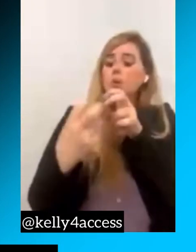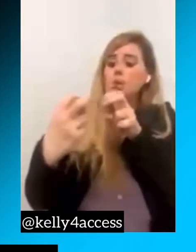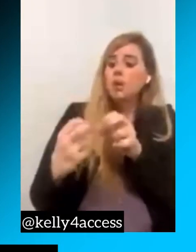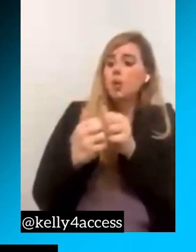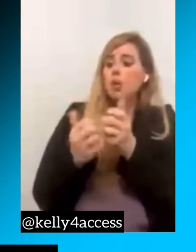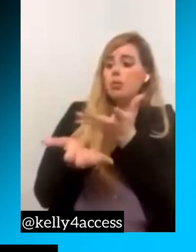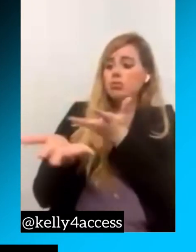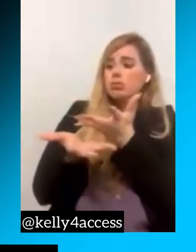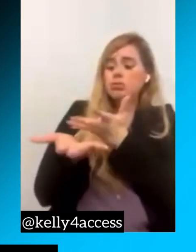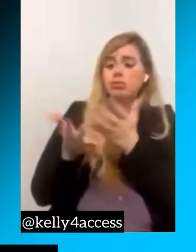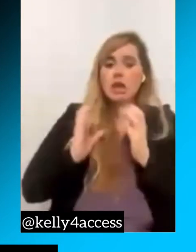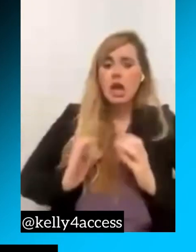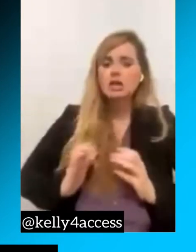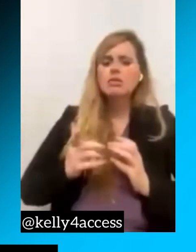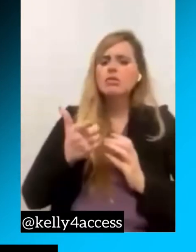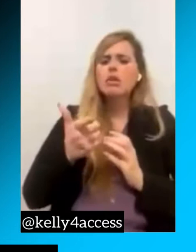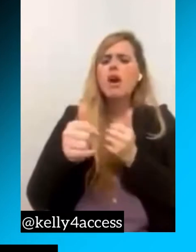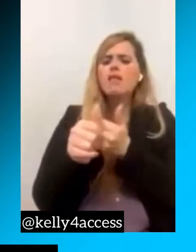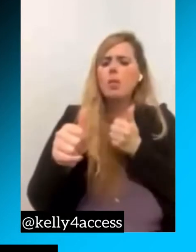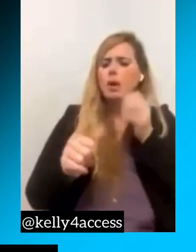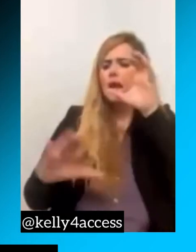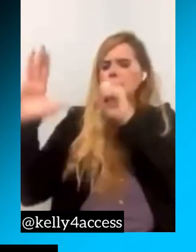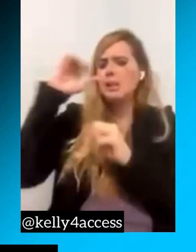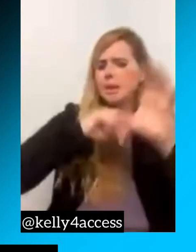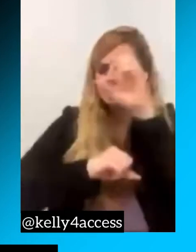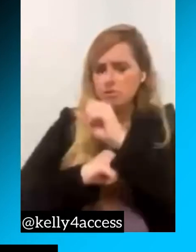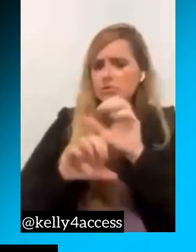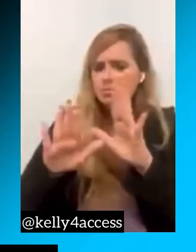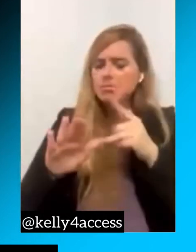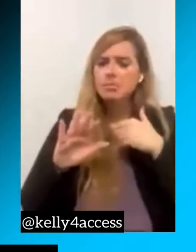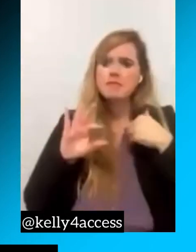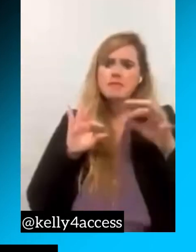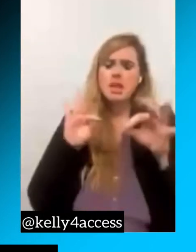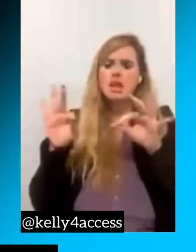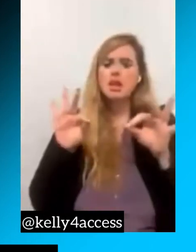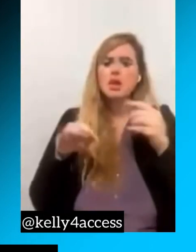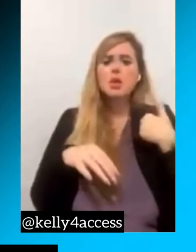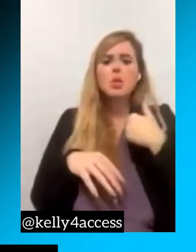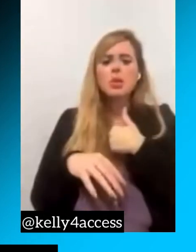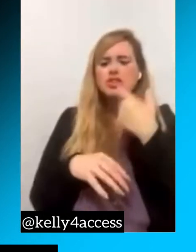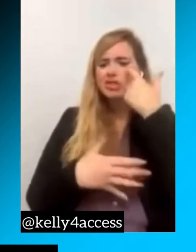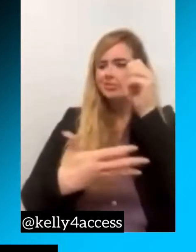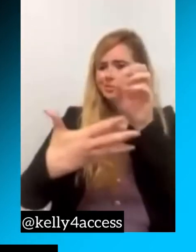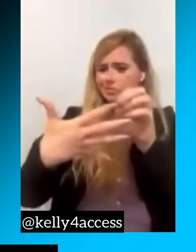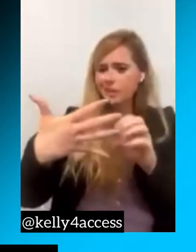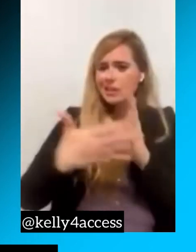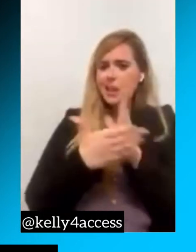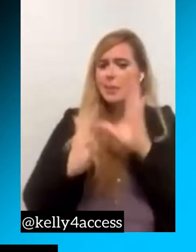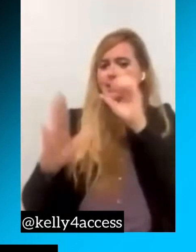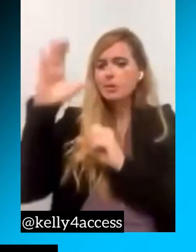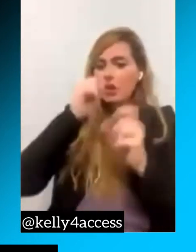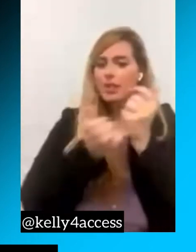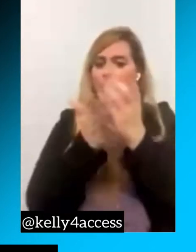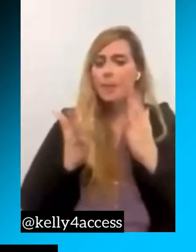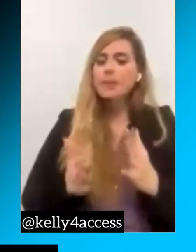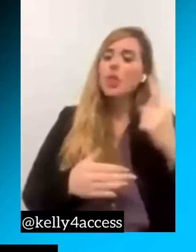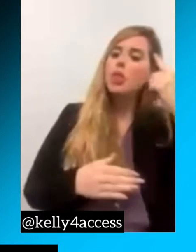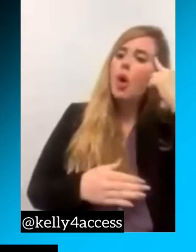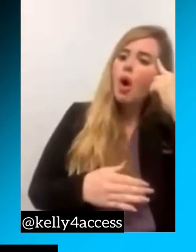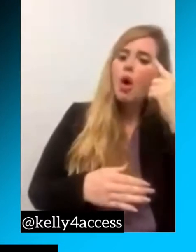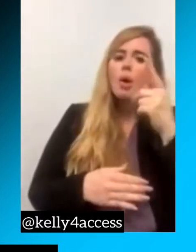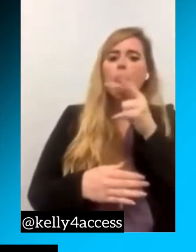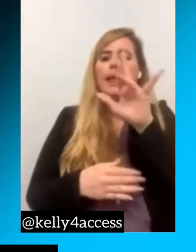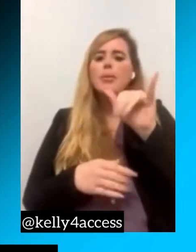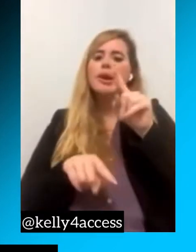relationships. And it's basically, in my what I think is that we just listed the assumptions that the therapist should avoid and be aware